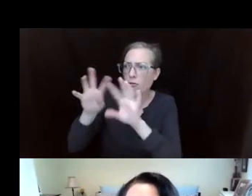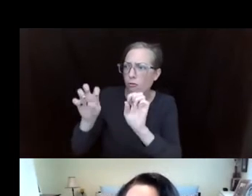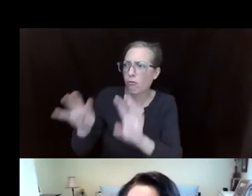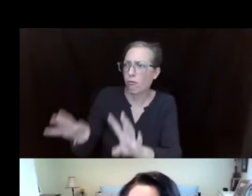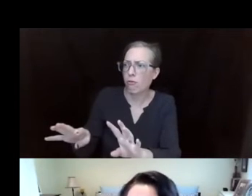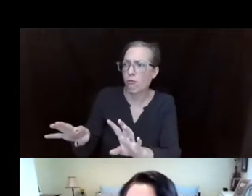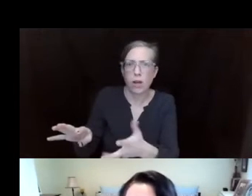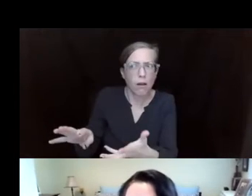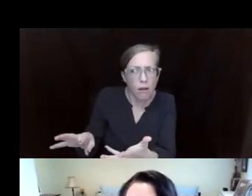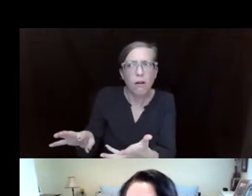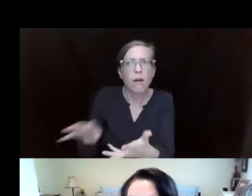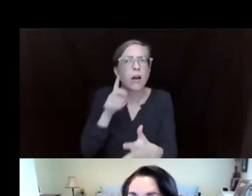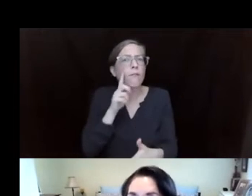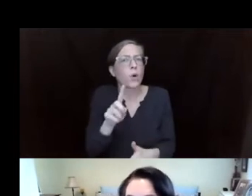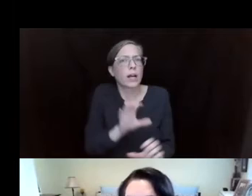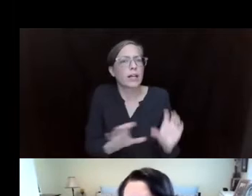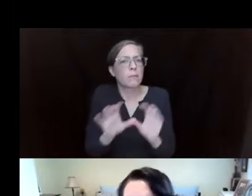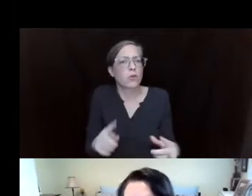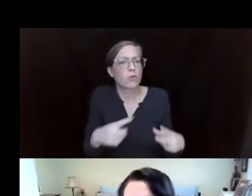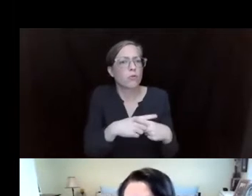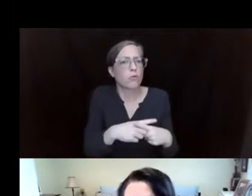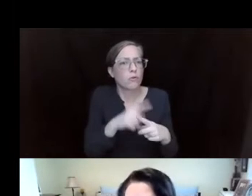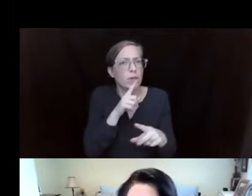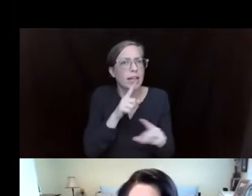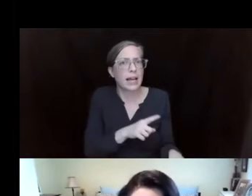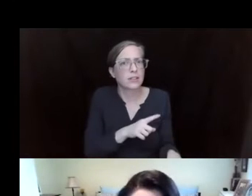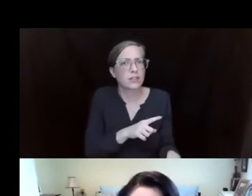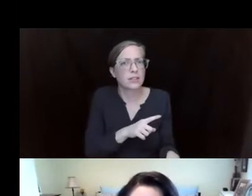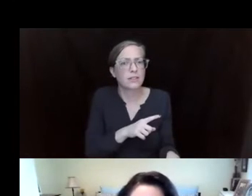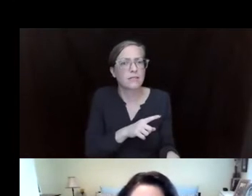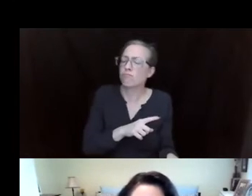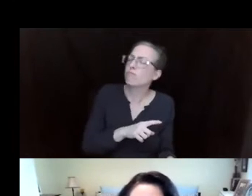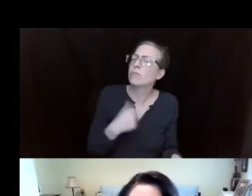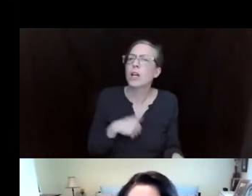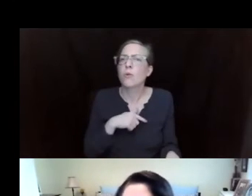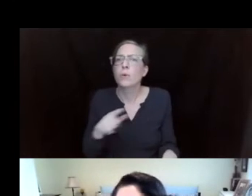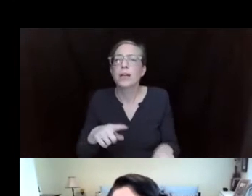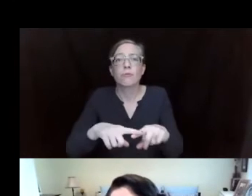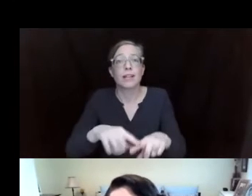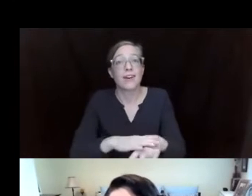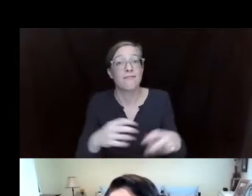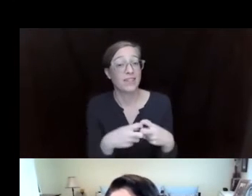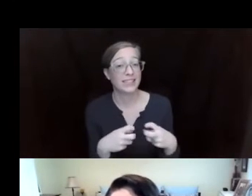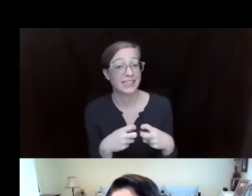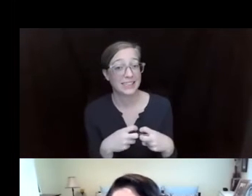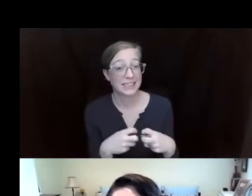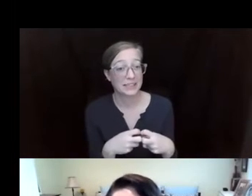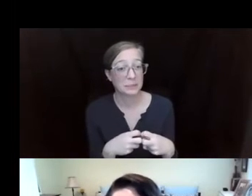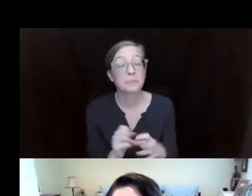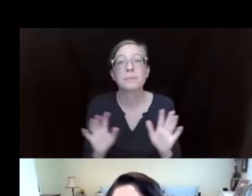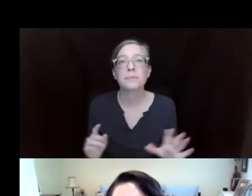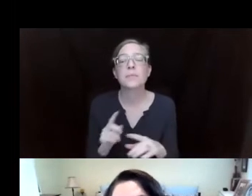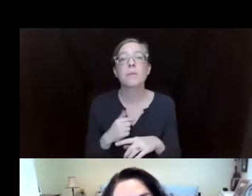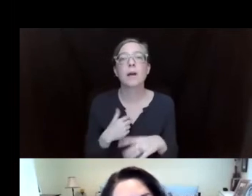processes and devices quite robust because we just rely on physics. And in particular, I want to talk to you about